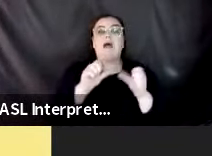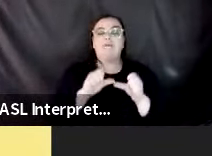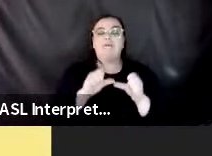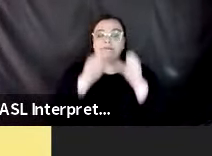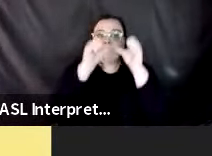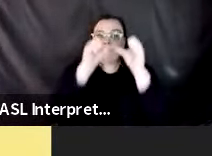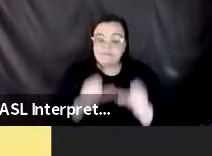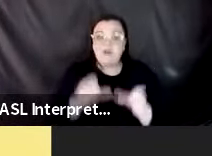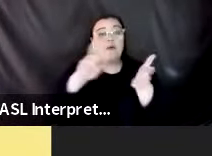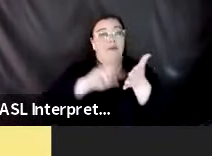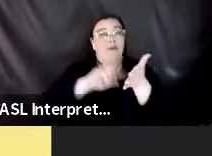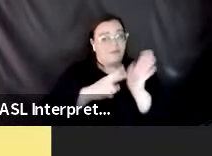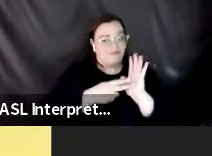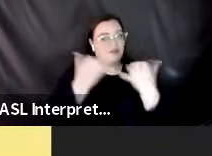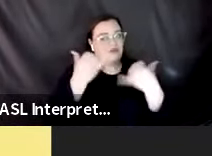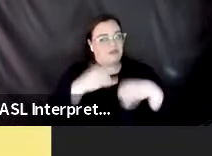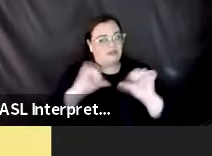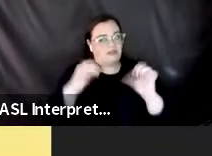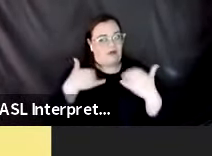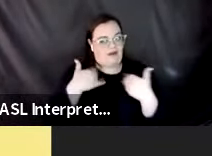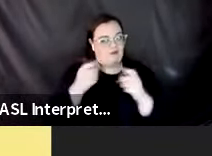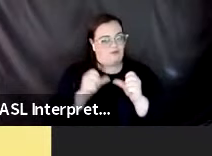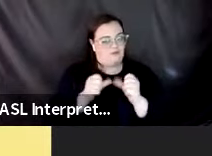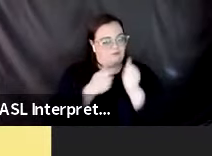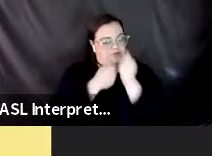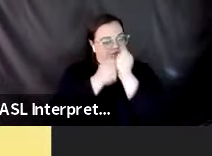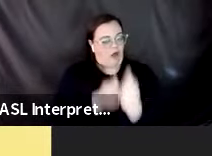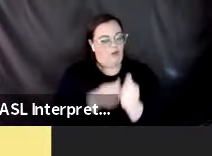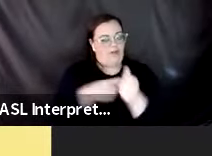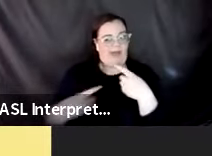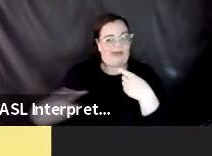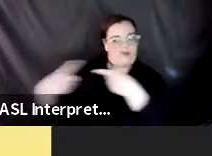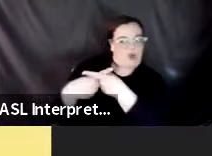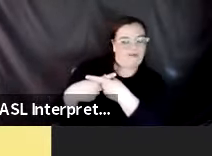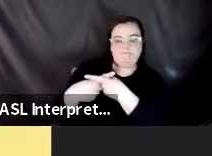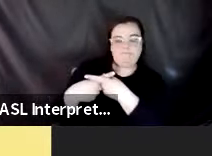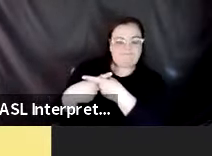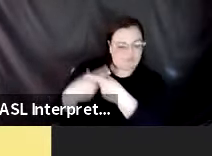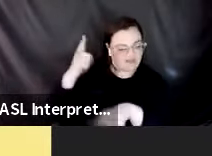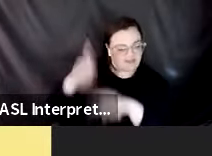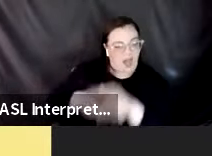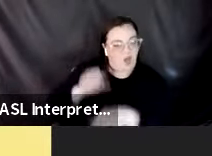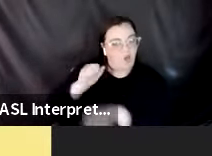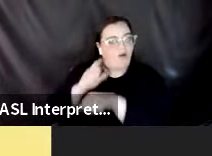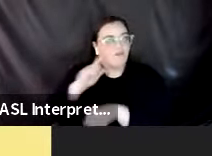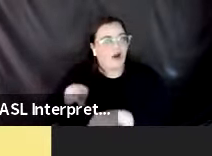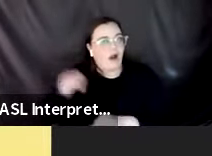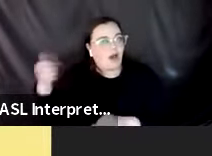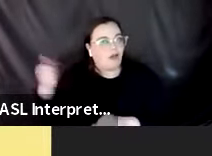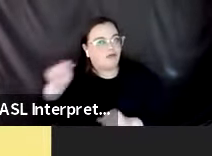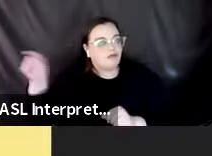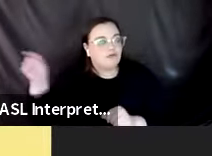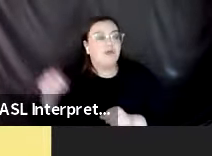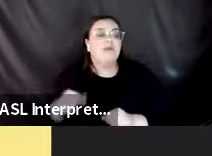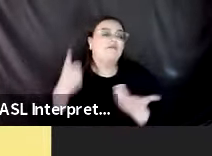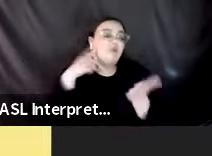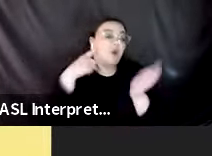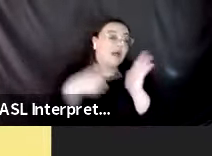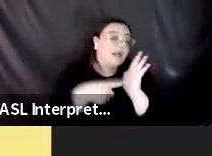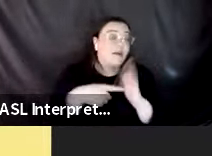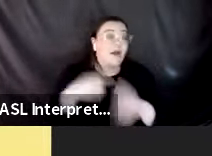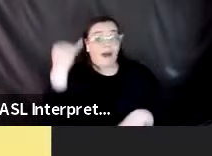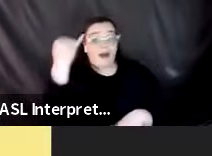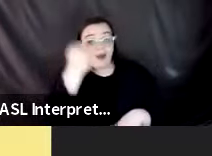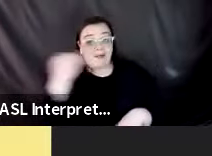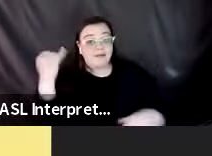the company has the right to use the commercial. If they are holding more than a direct conflict, so let's say you shoot a Pepsi spot and they're